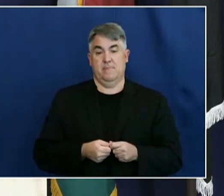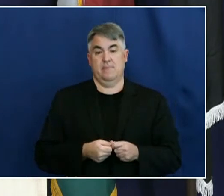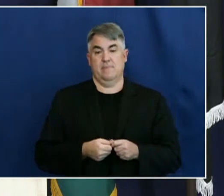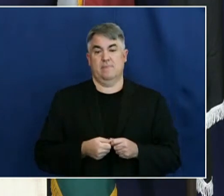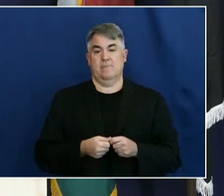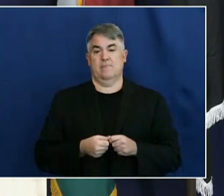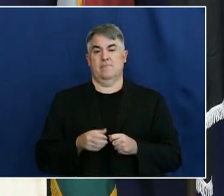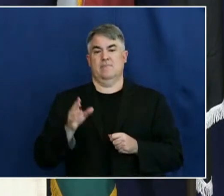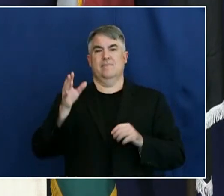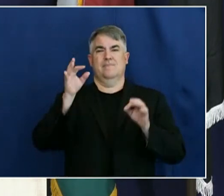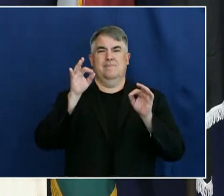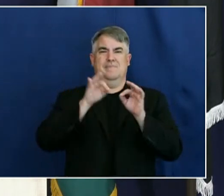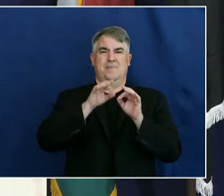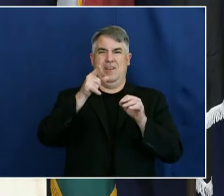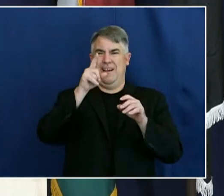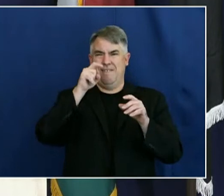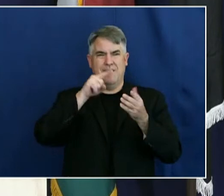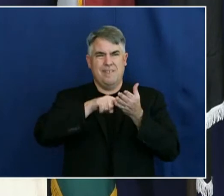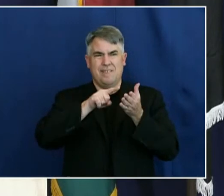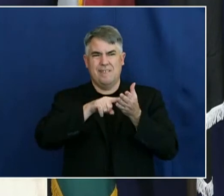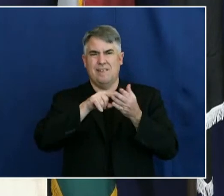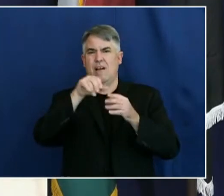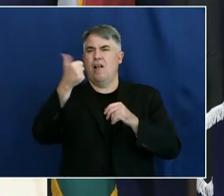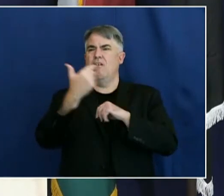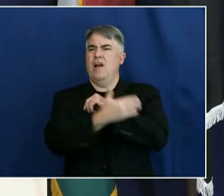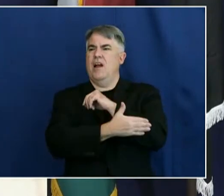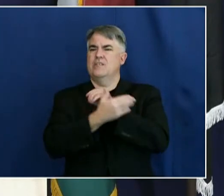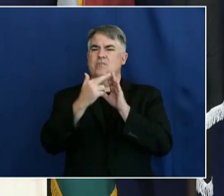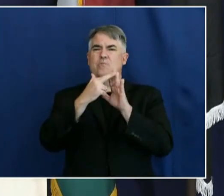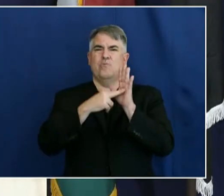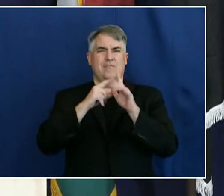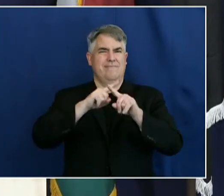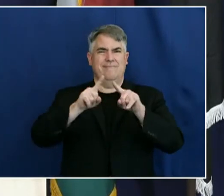no restrictions that are imposed in San Diego or